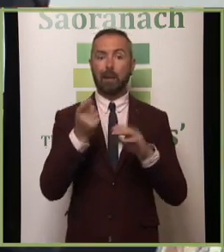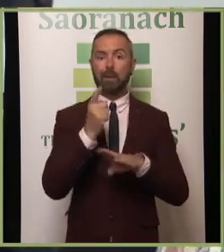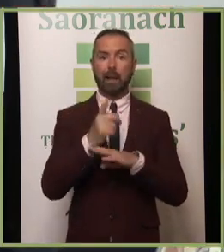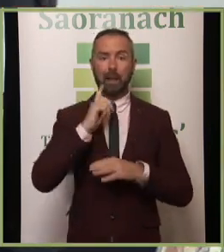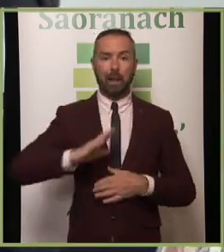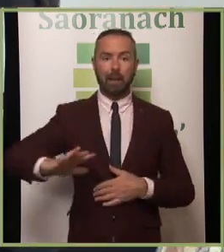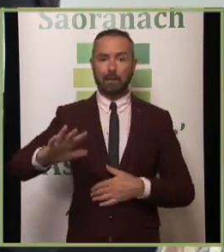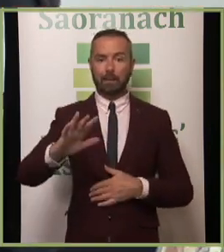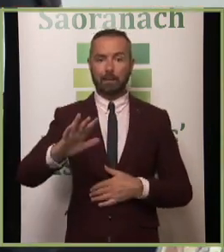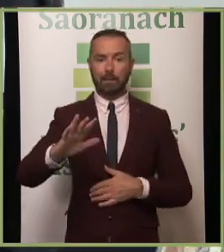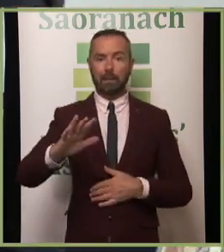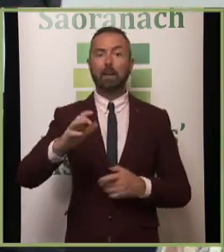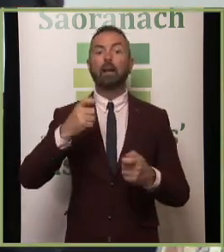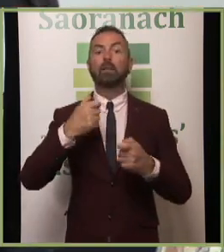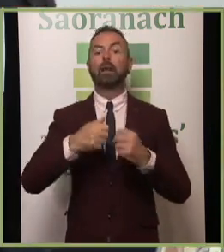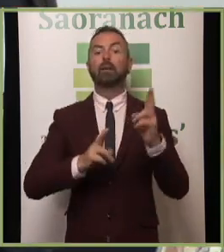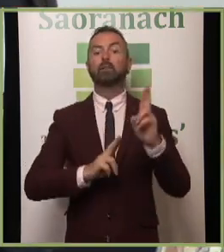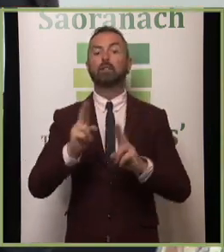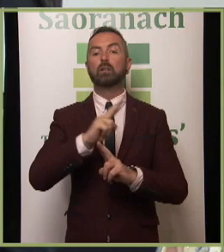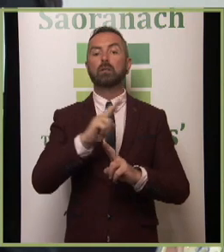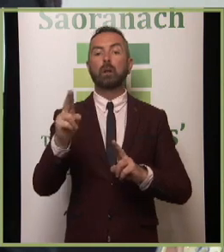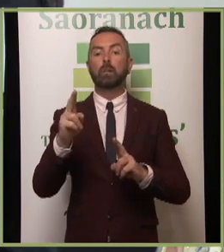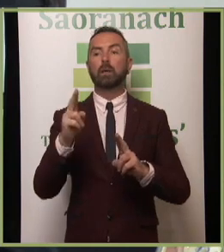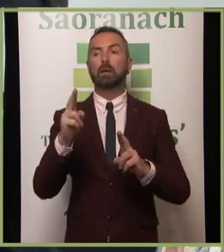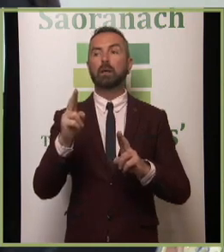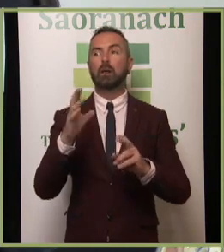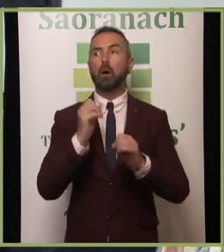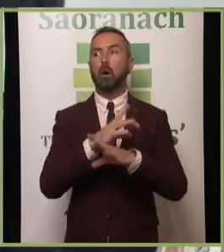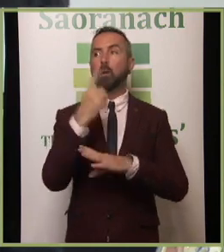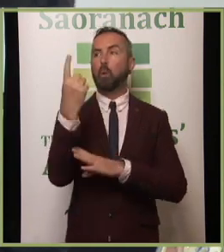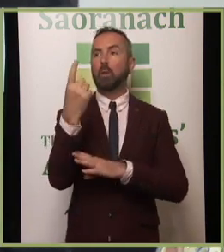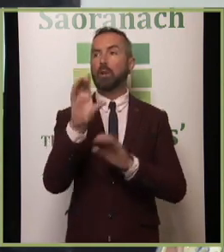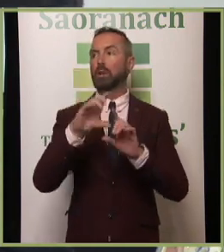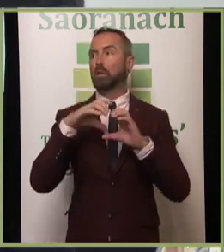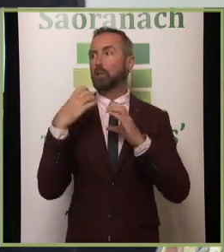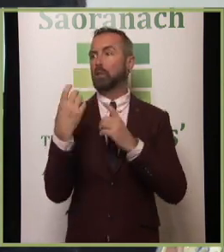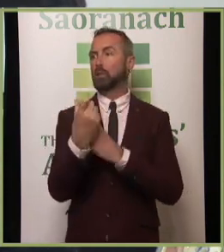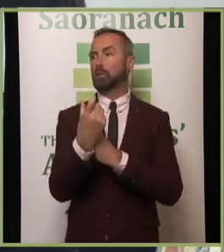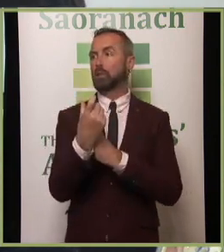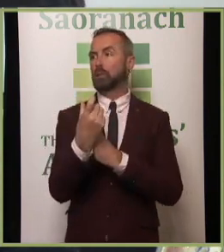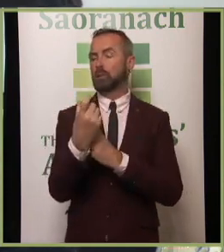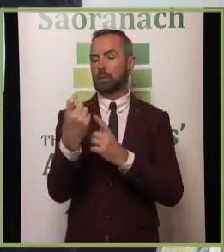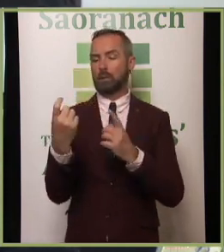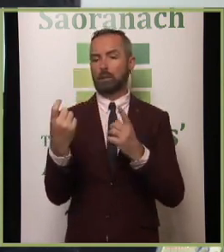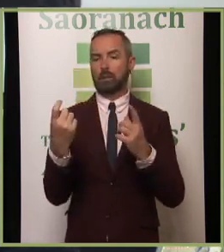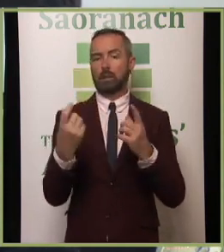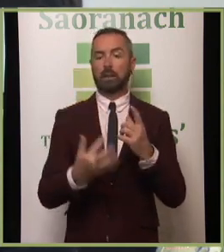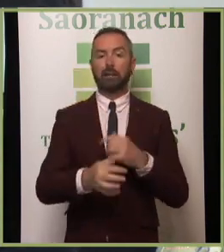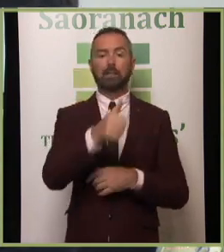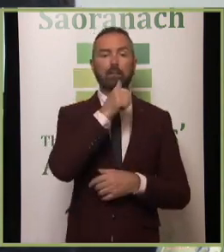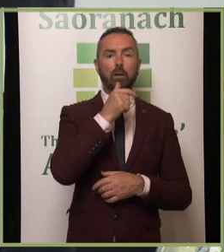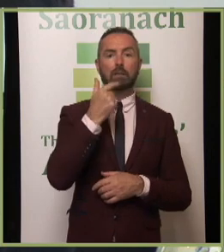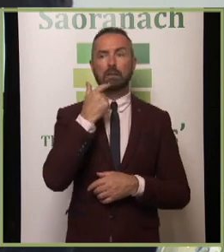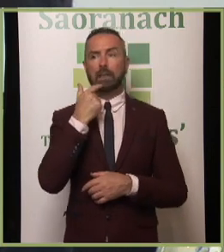woodland, then that shouldn't be all the monoculture. So if the first two recommendations in this sector